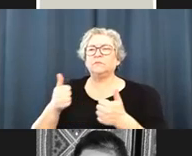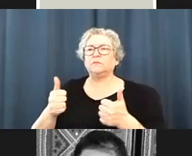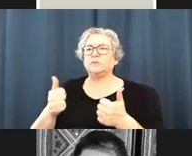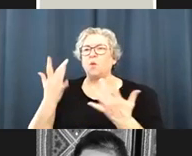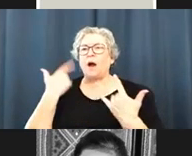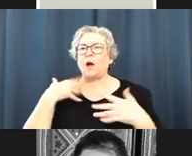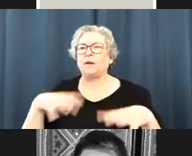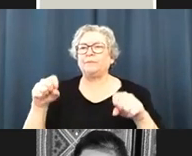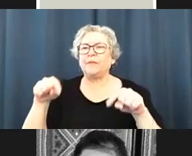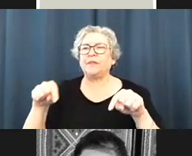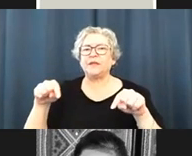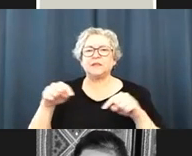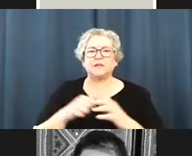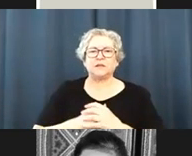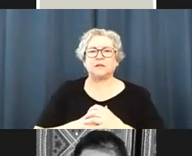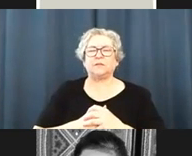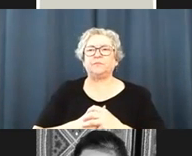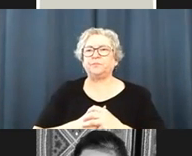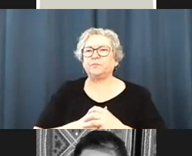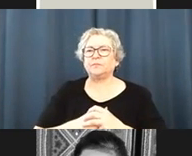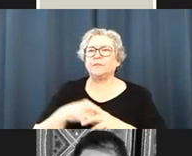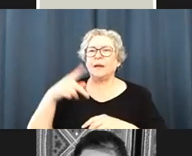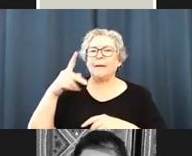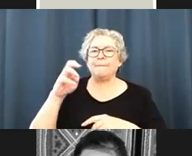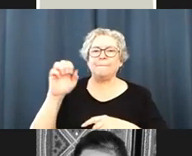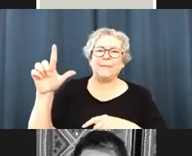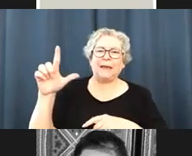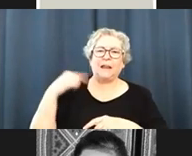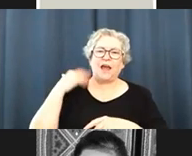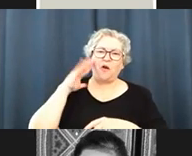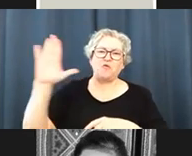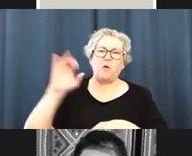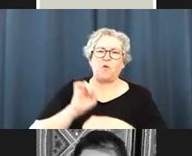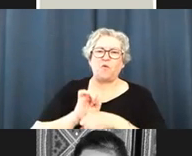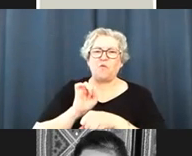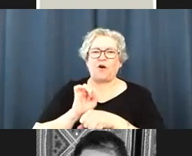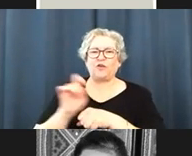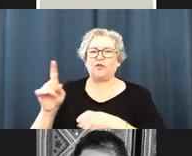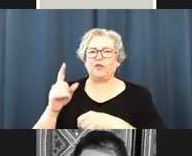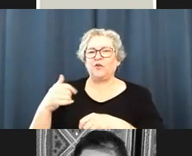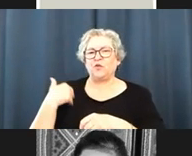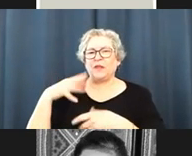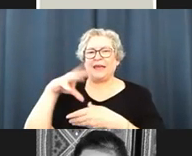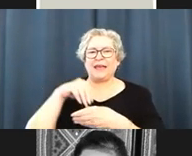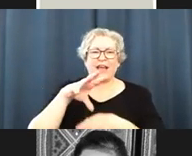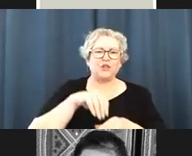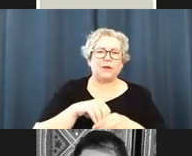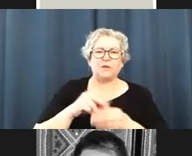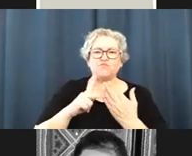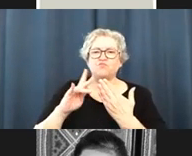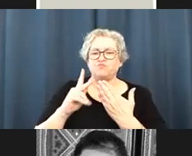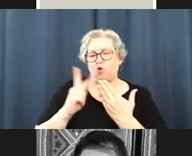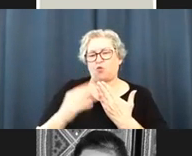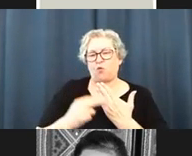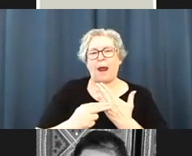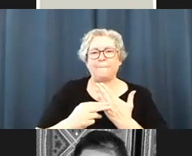wanted to do this. Yes. And Peel, I'm very familiar with what you do and your youth engagement program. And hopefully you'll find